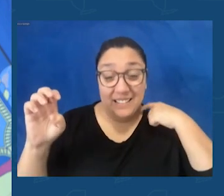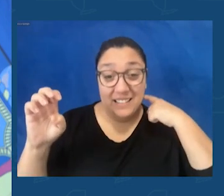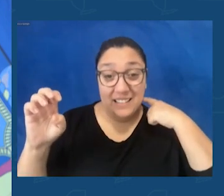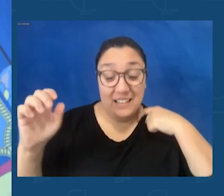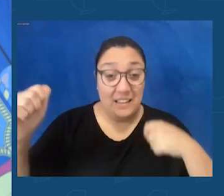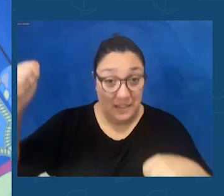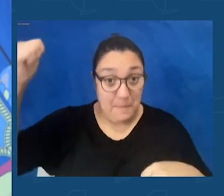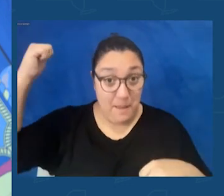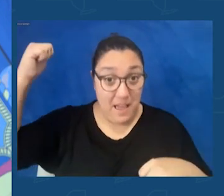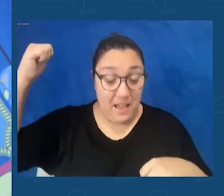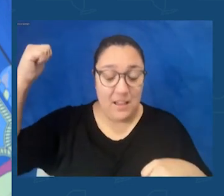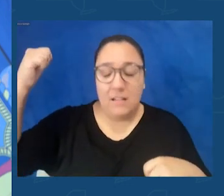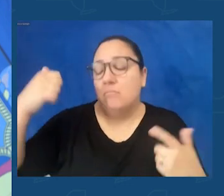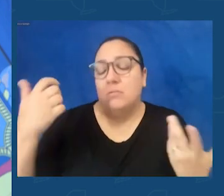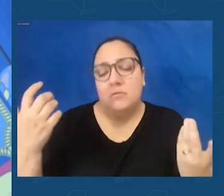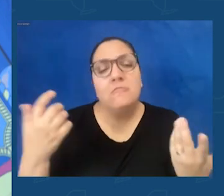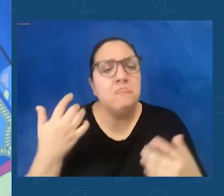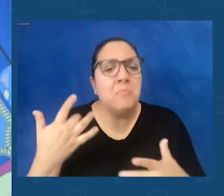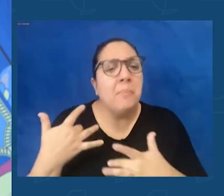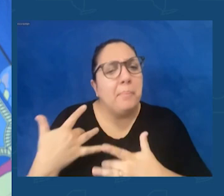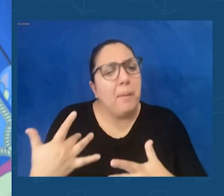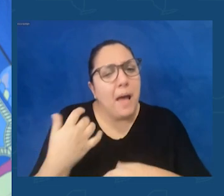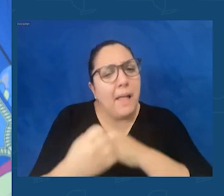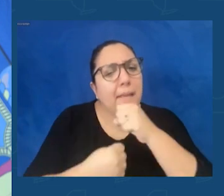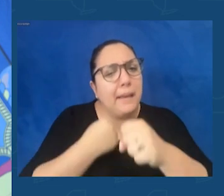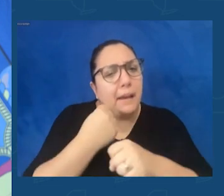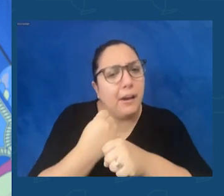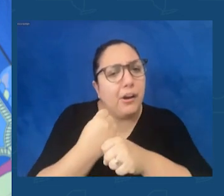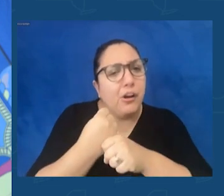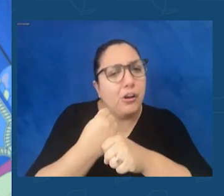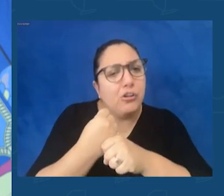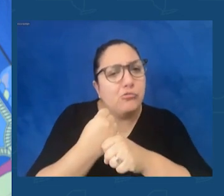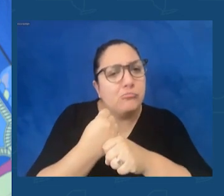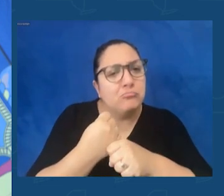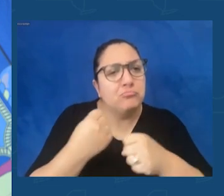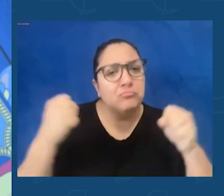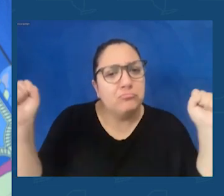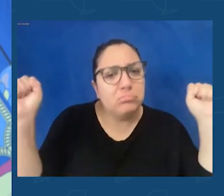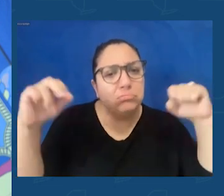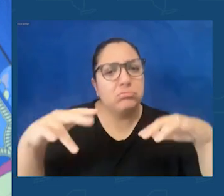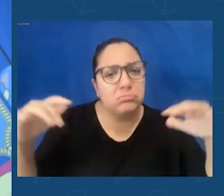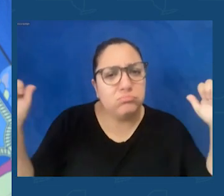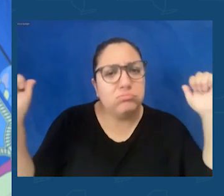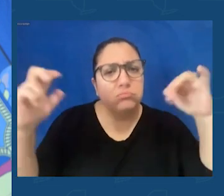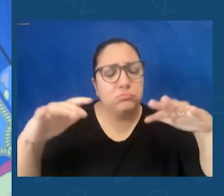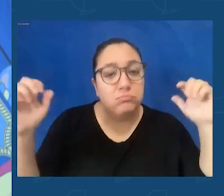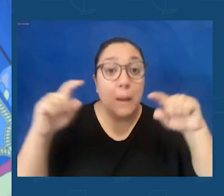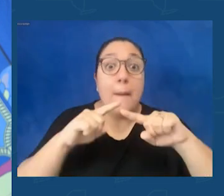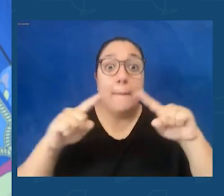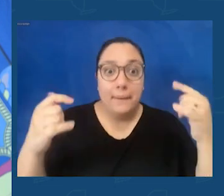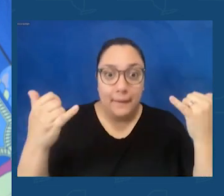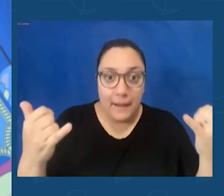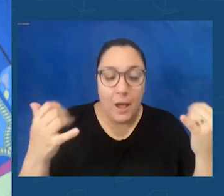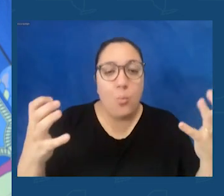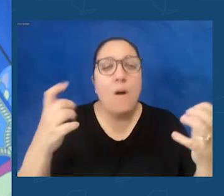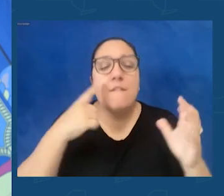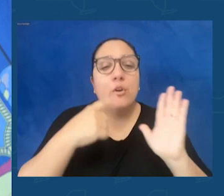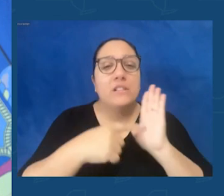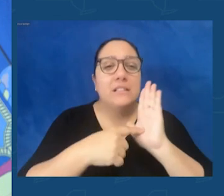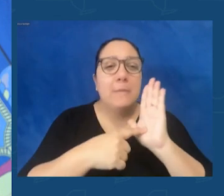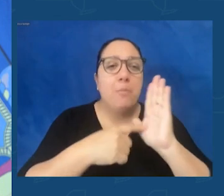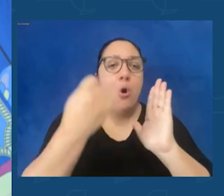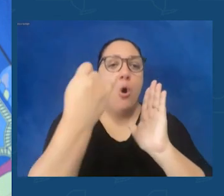really are a year-round community, but you know, we want to have art installations and public transit initiatives that make it easier to get around. And also, one